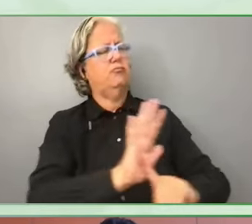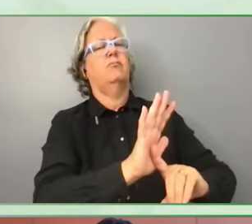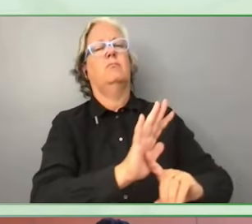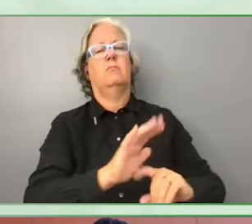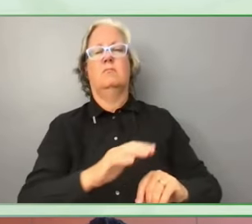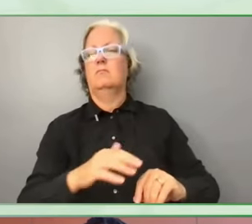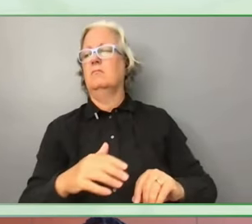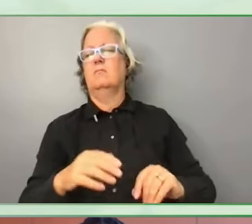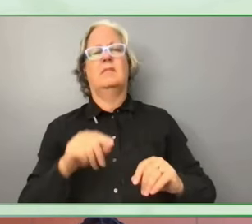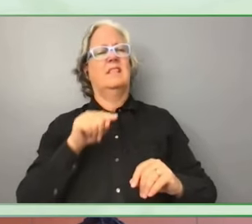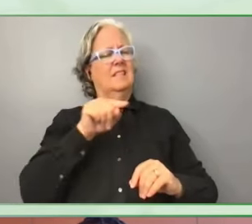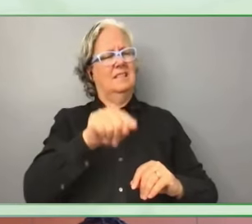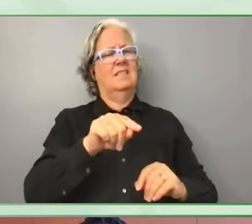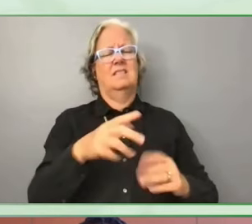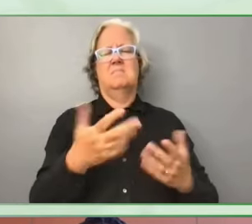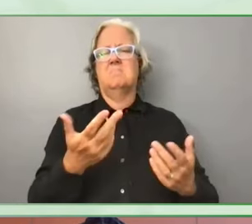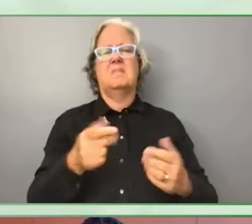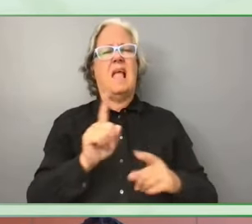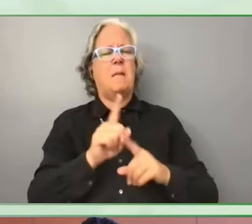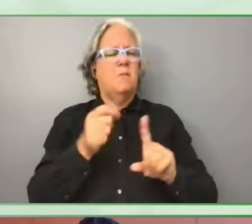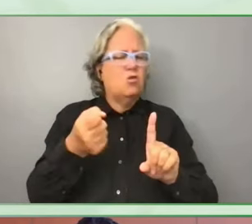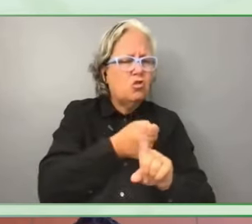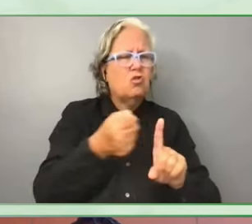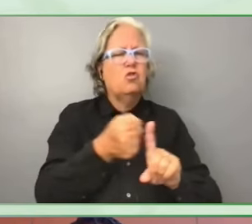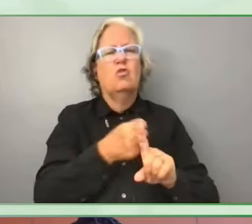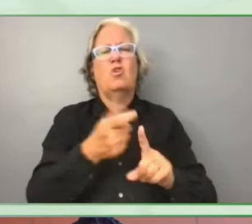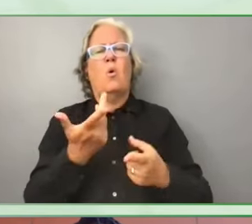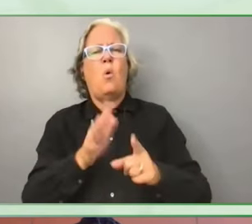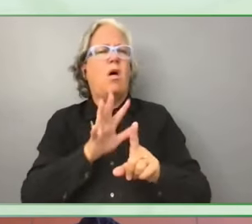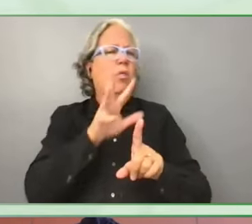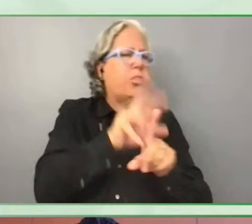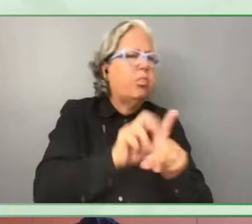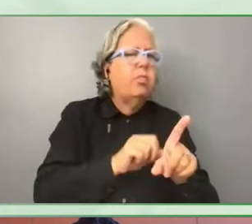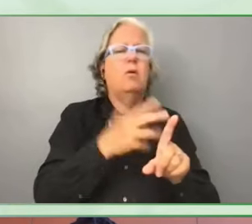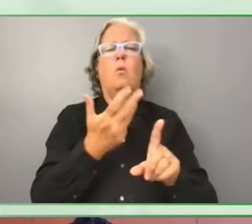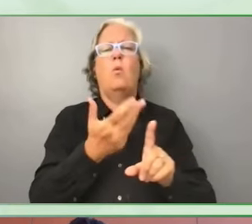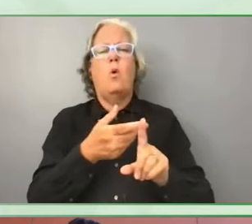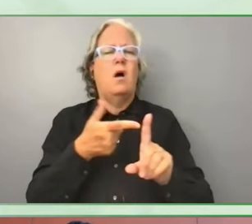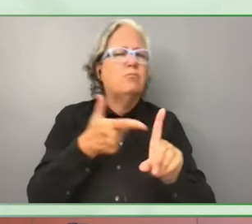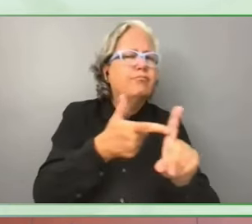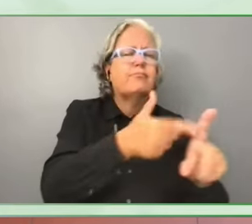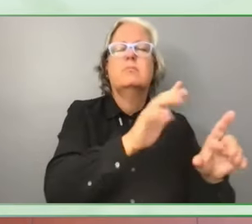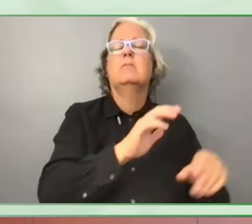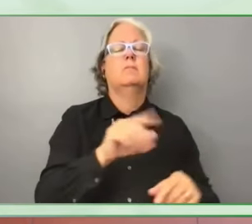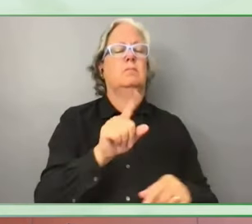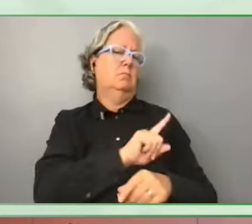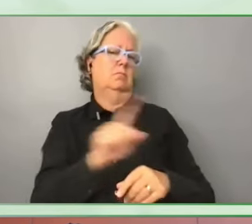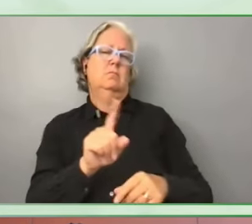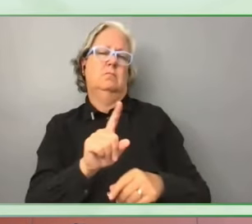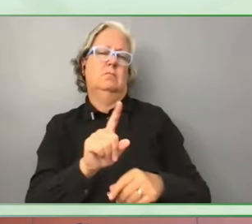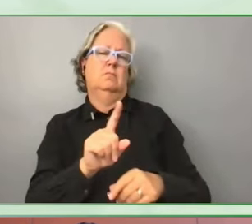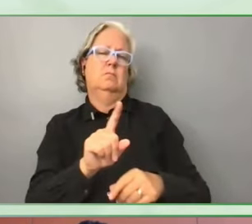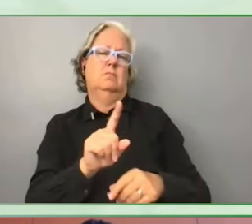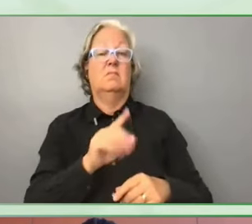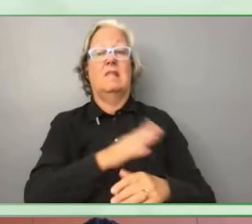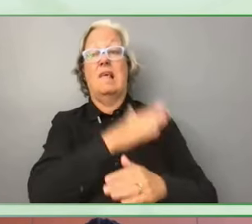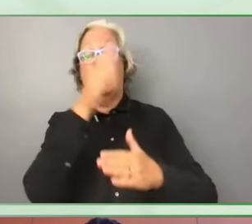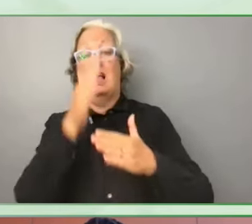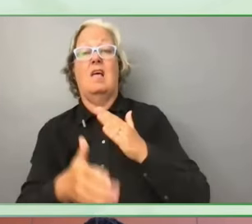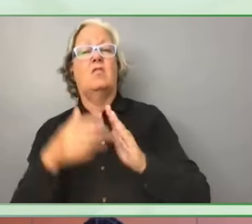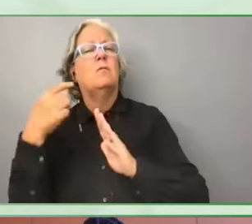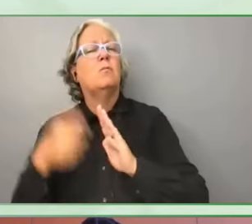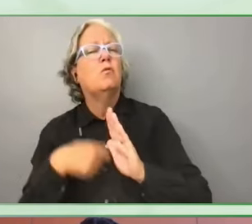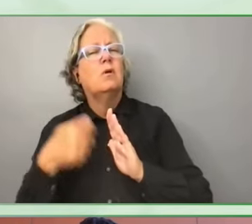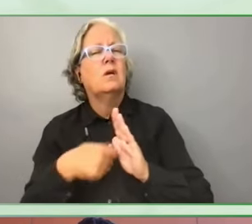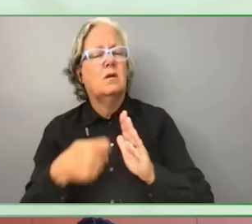harassment perpetrated on women and girls with disability. And at the end of the project, we ensured that we gave